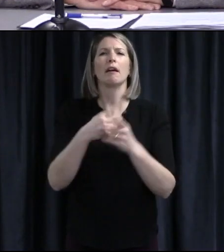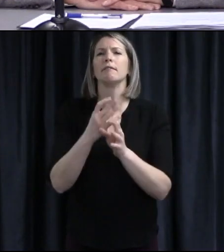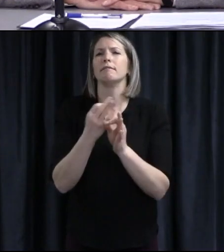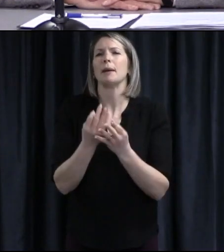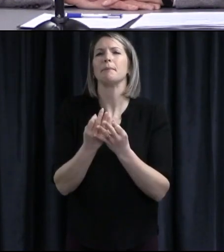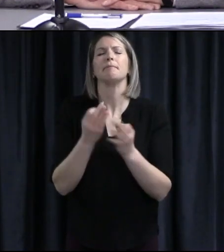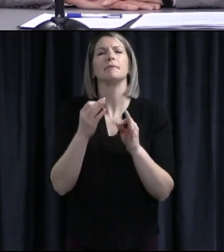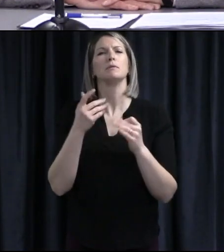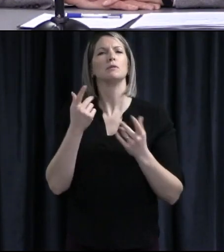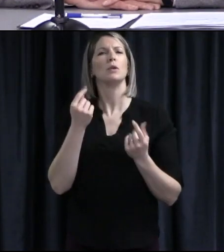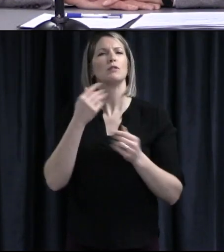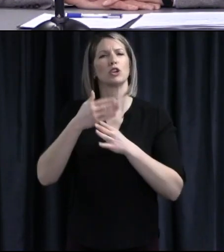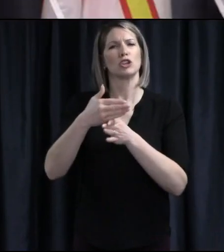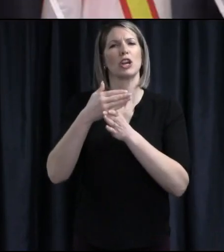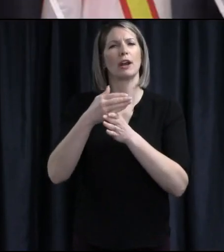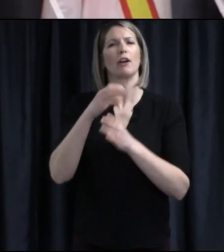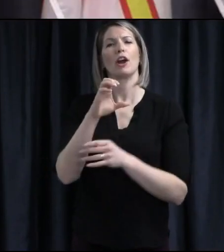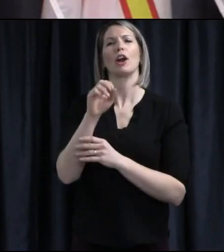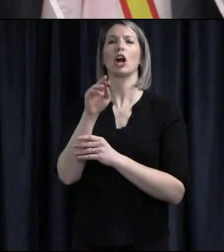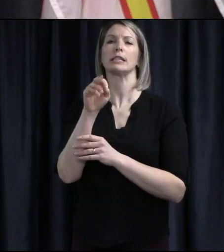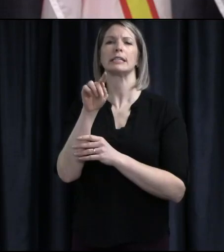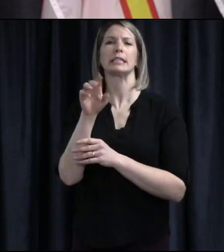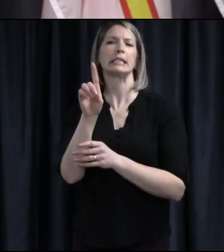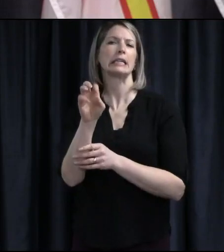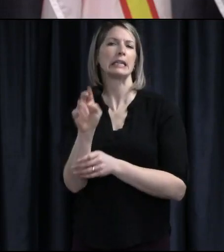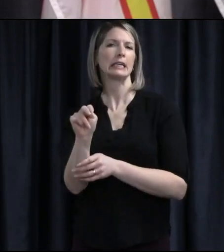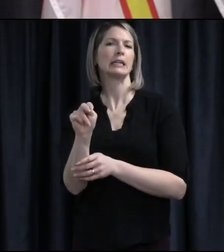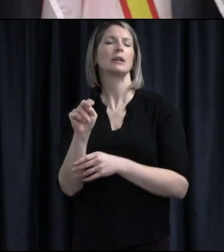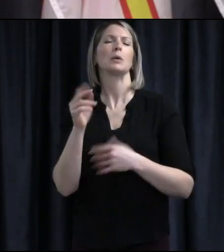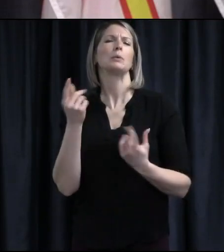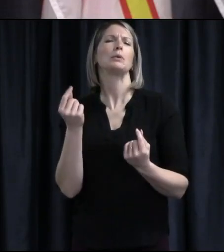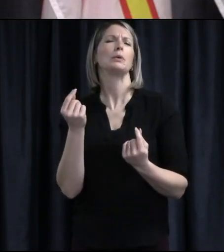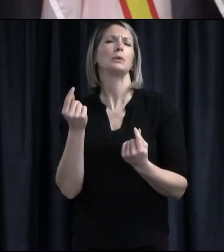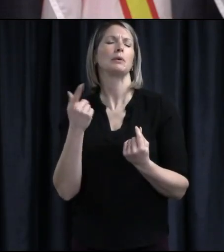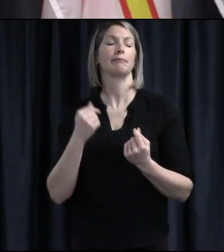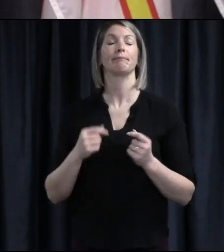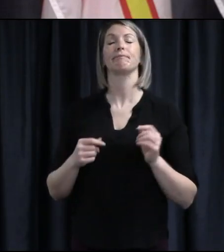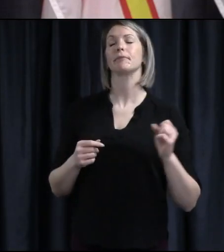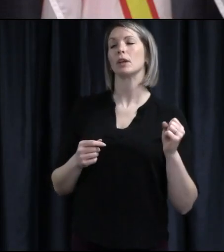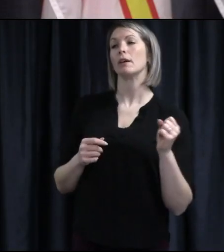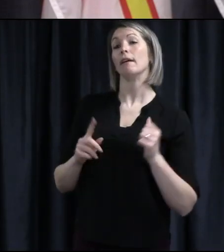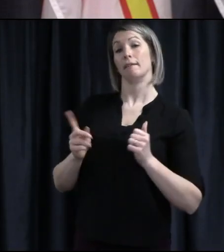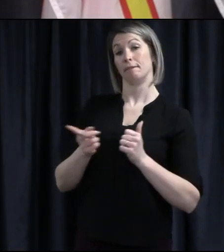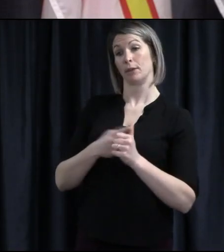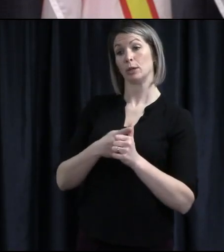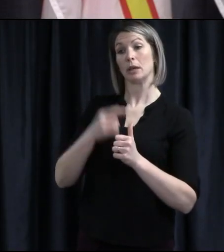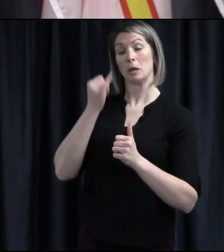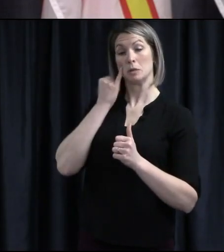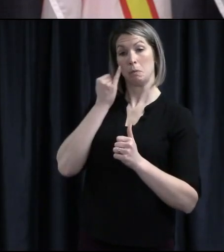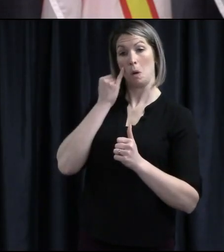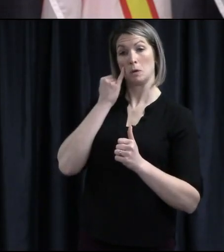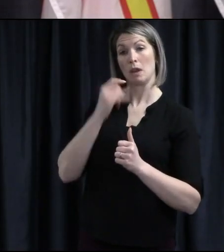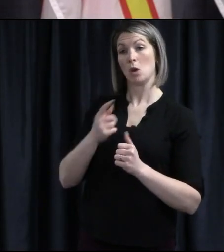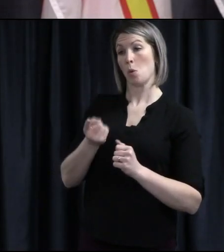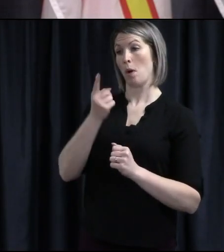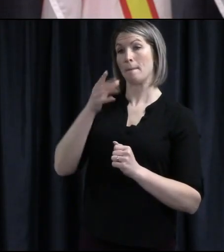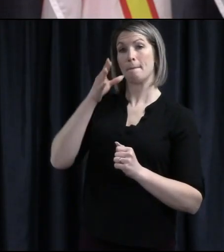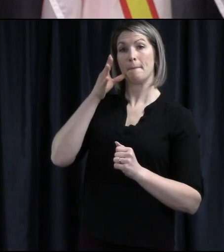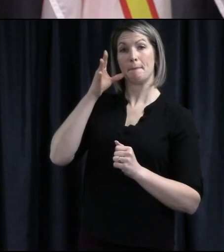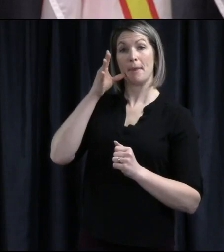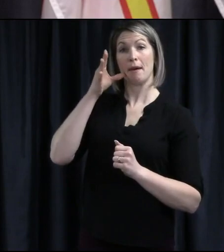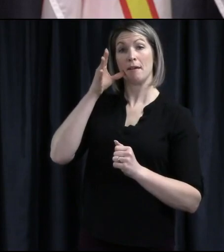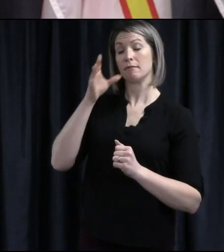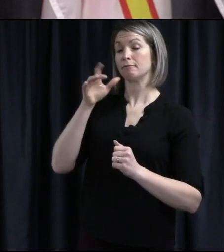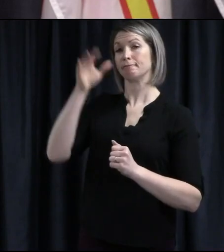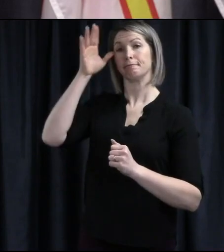situations? So obviously, if there's any travel, then the children should be staying with the parent who didn't travel for the